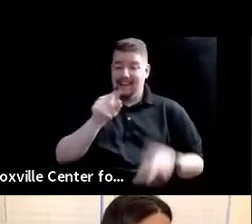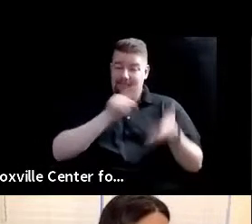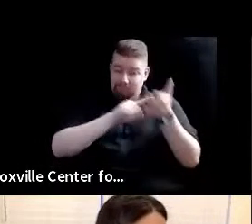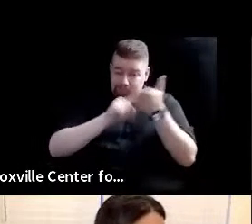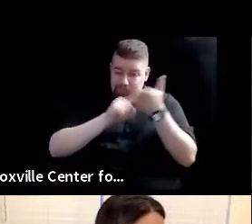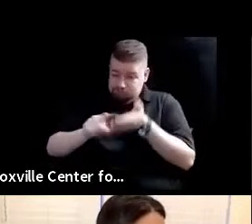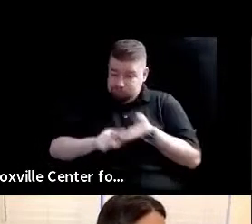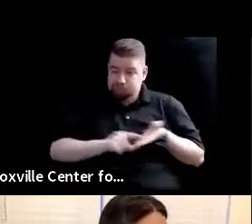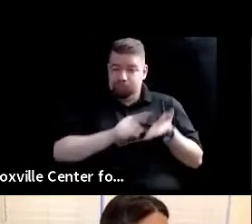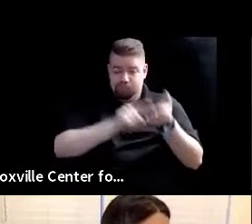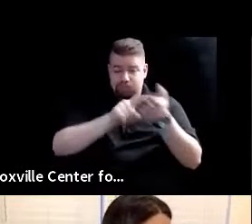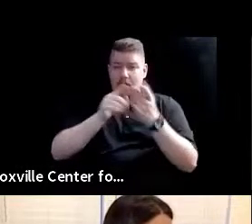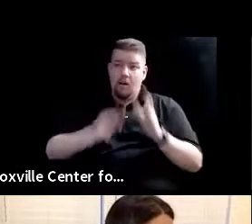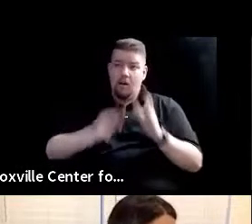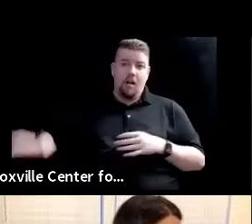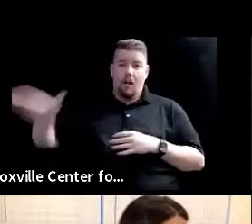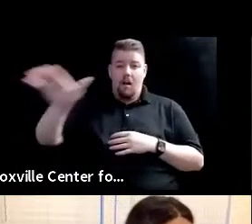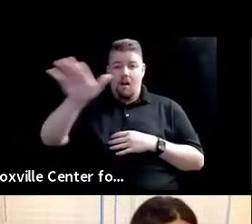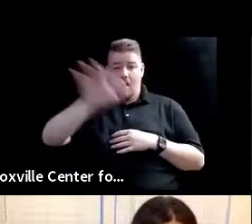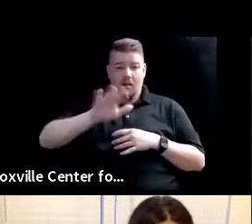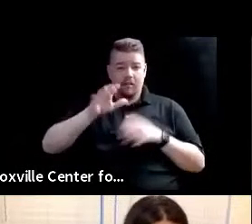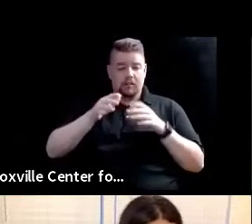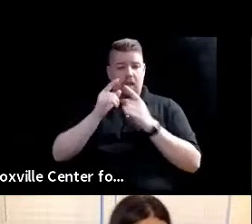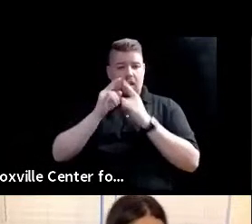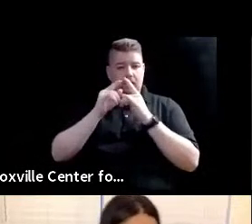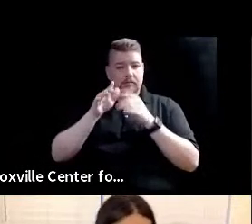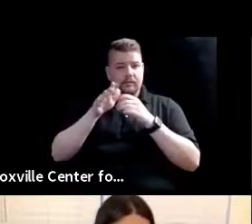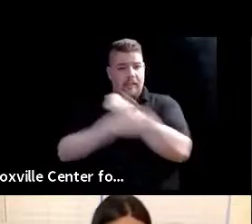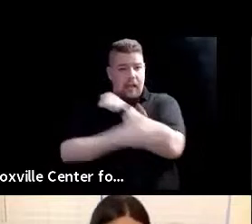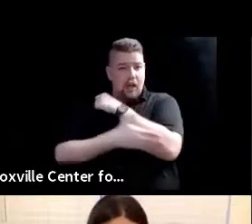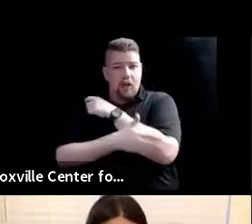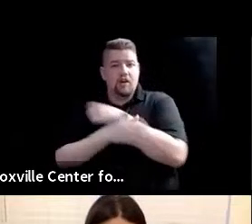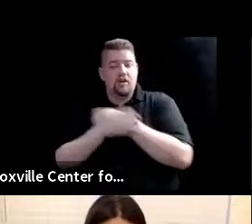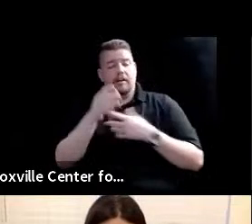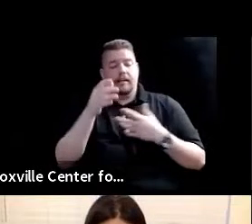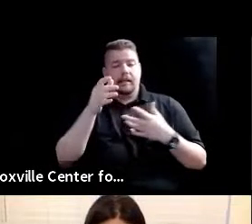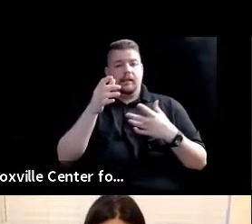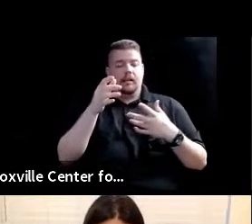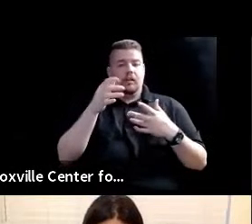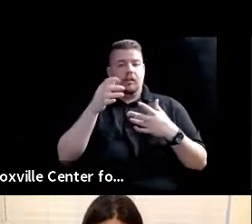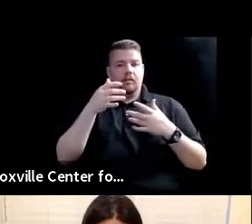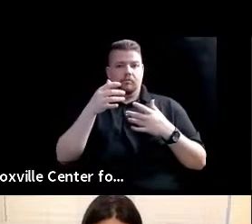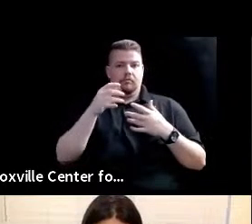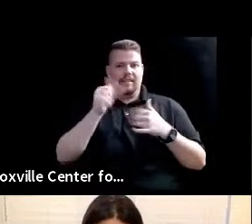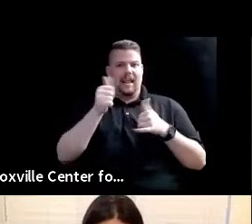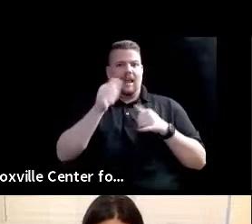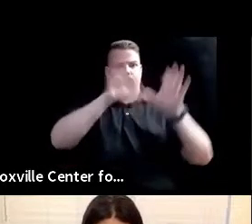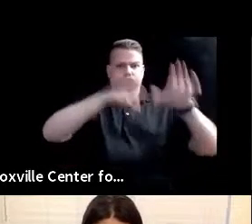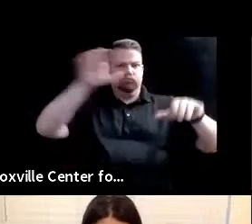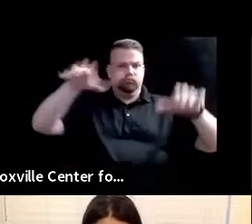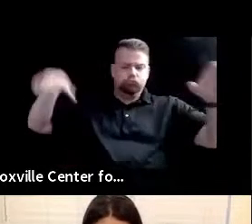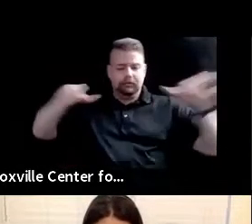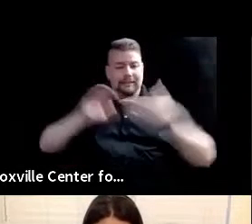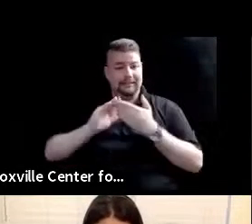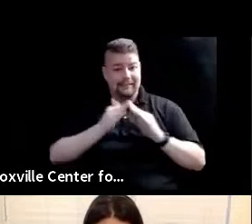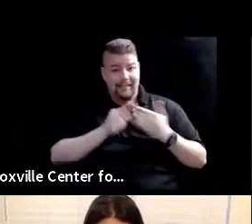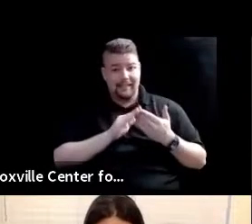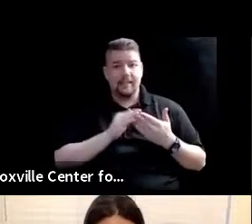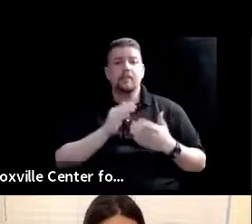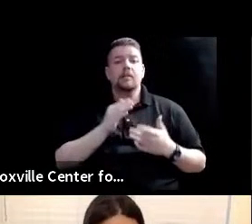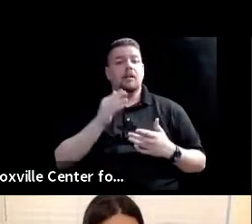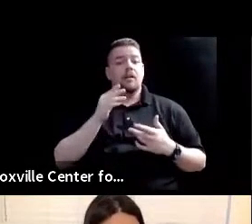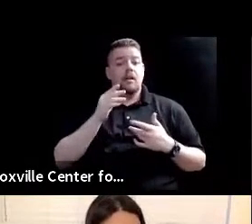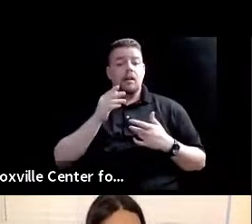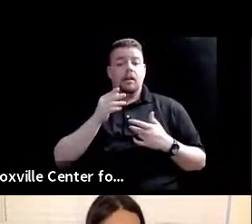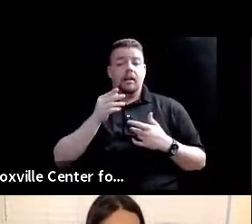the country in 10 metropolitan areas, showing that that is more the issue. Would there be other things